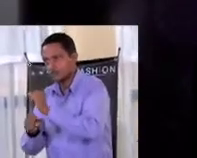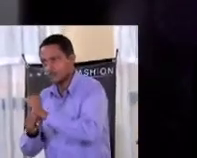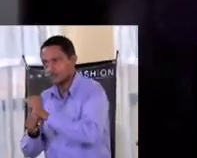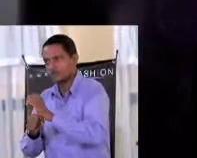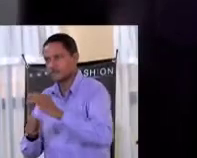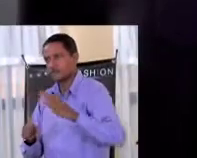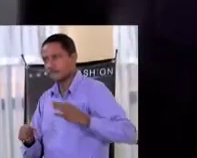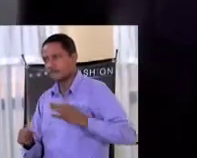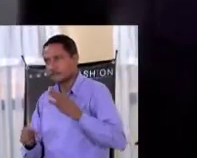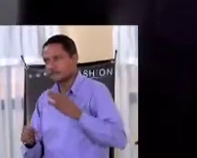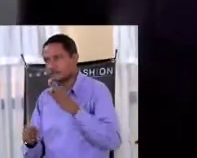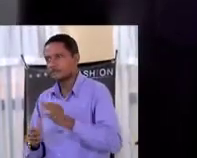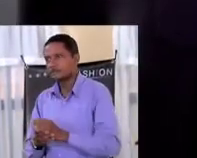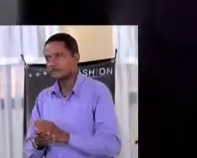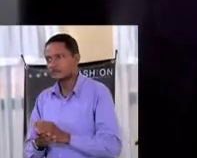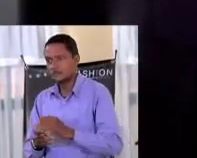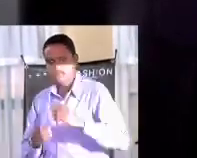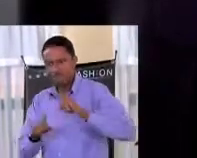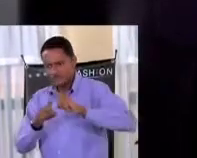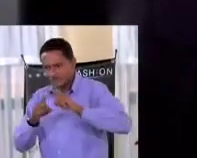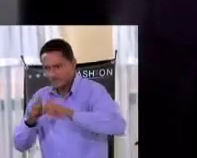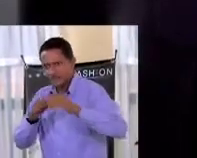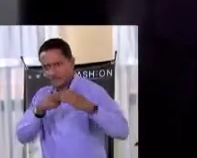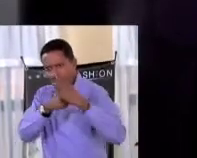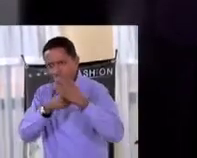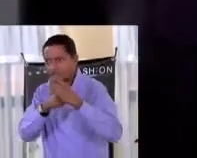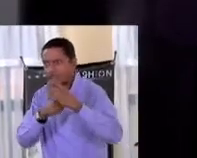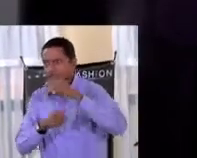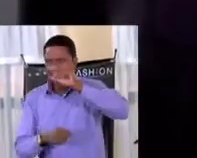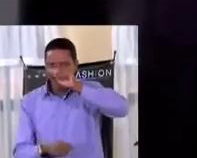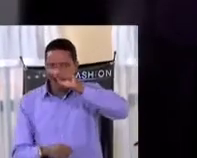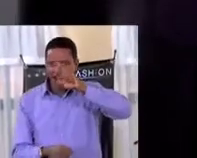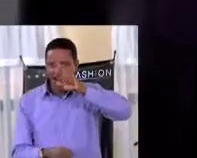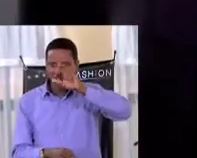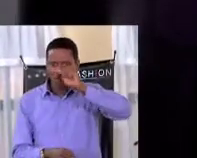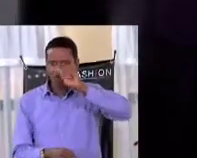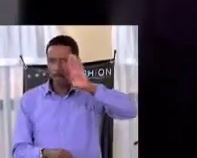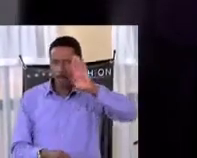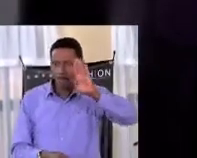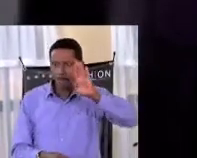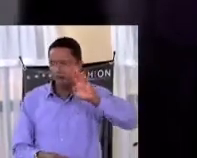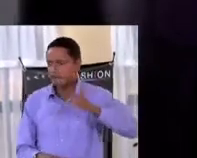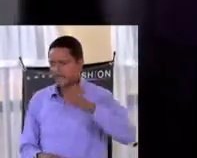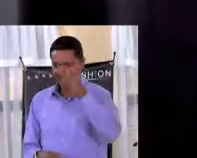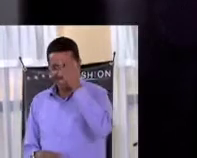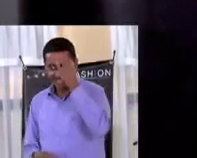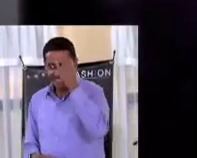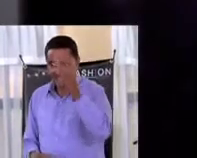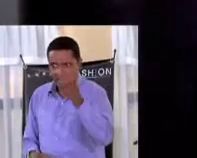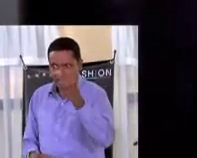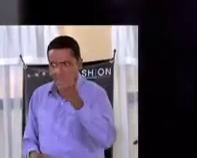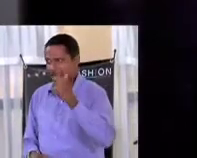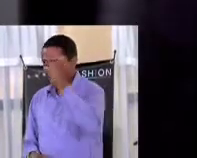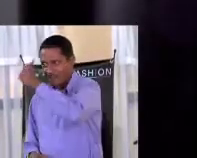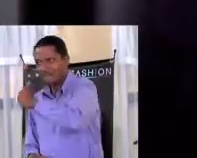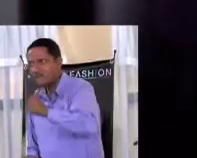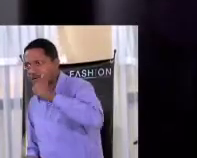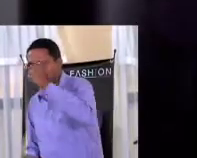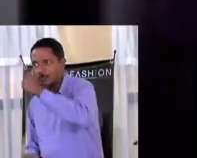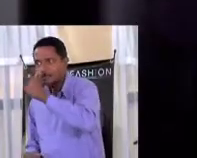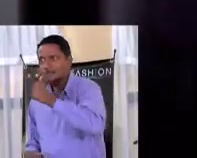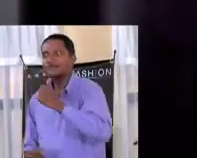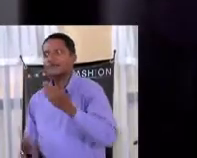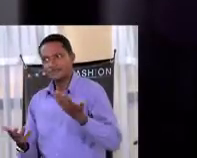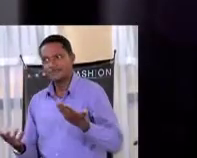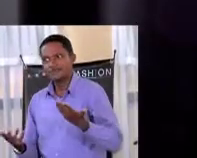syncretic. We have so many influences. We have Arab, Indo, African. There are so many mutations. We are a fusion